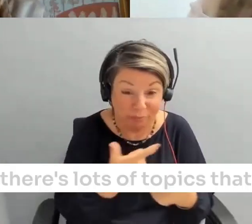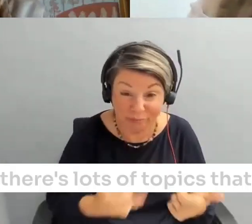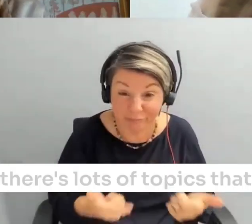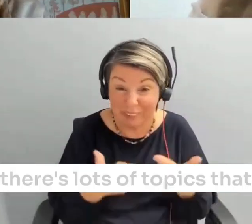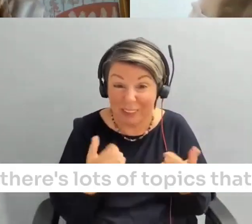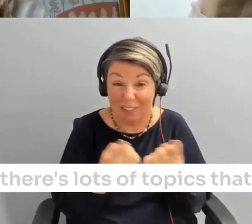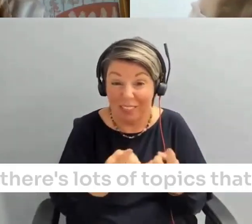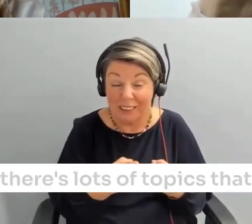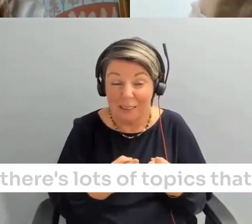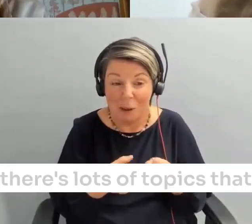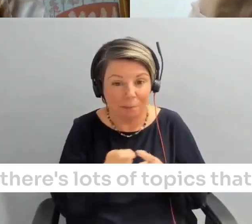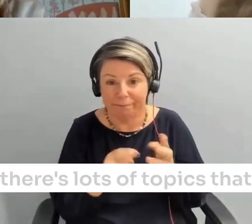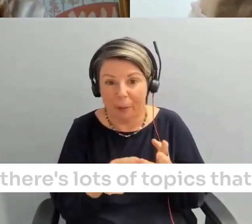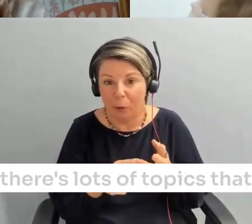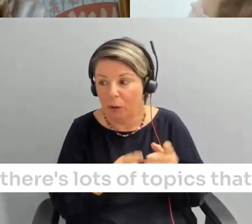I think